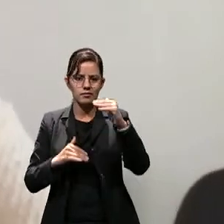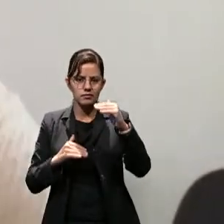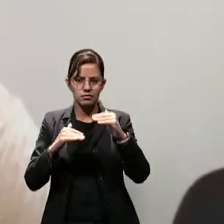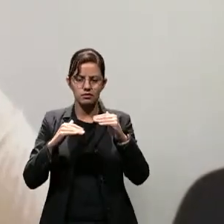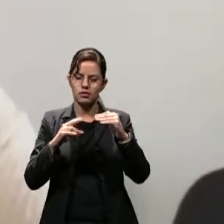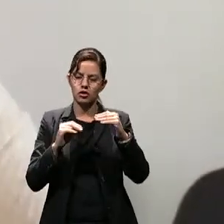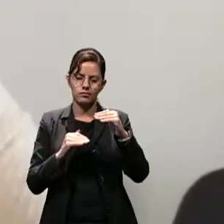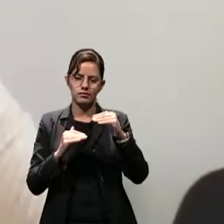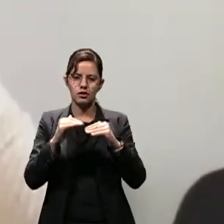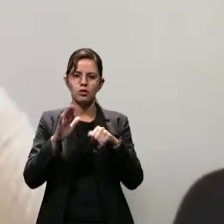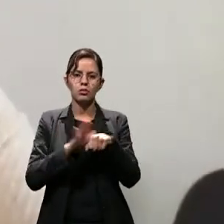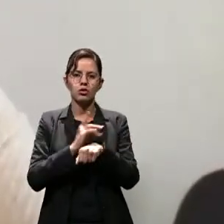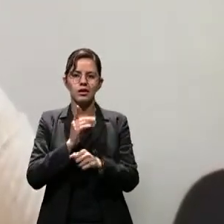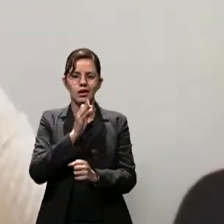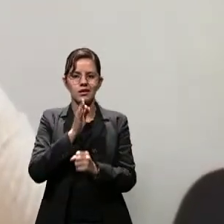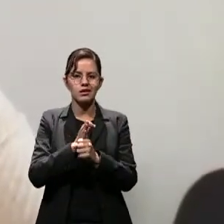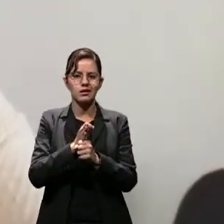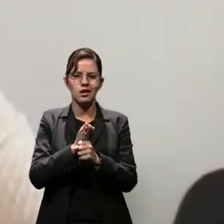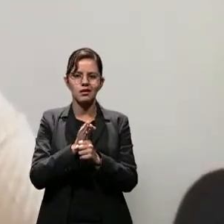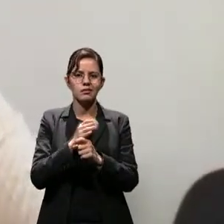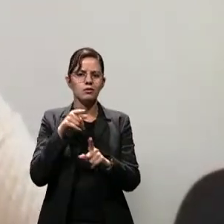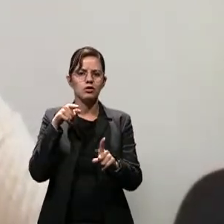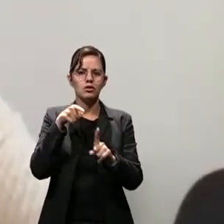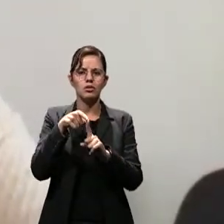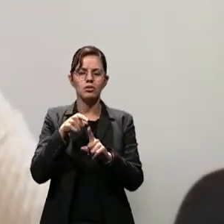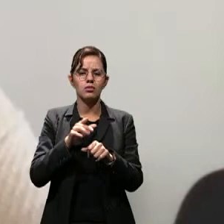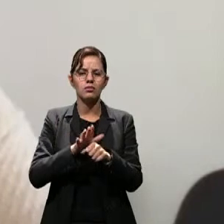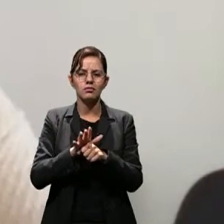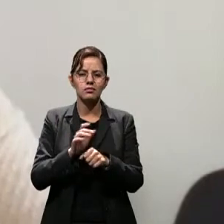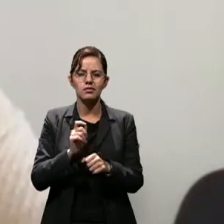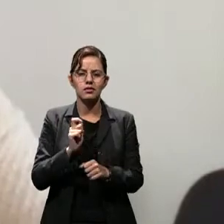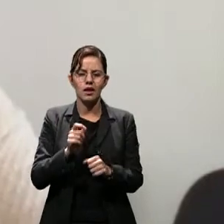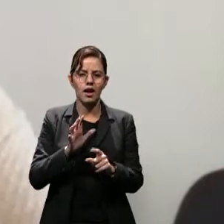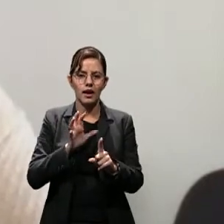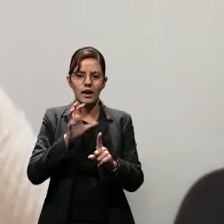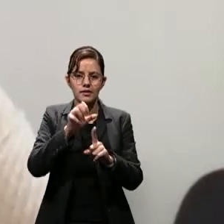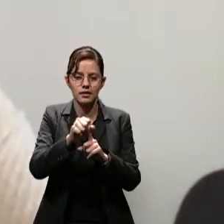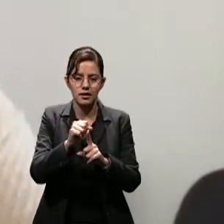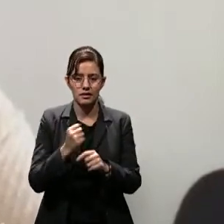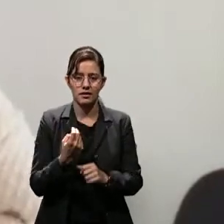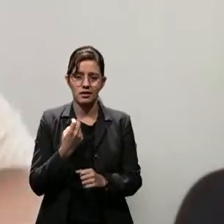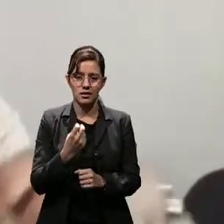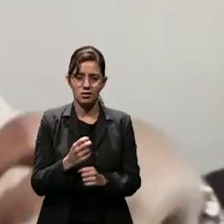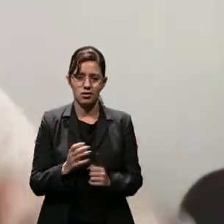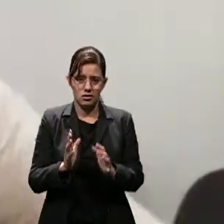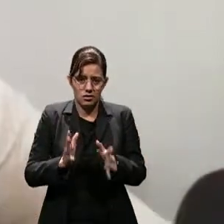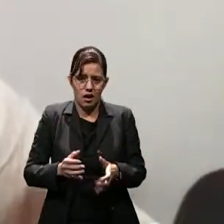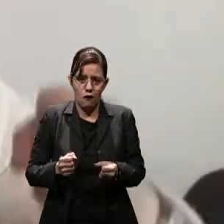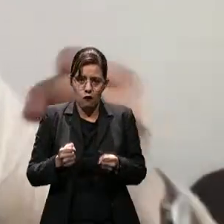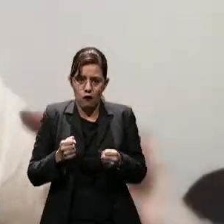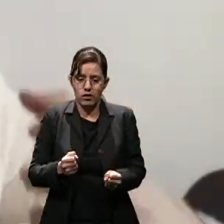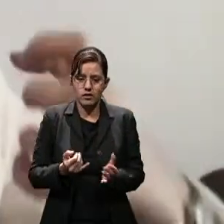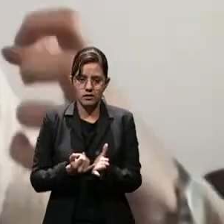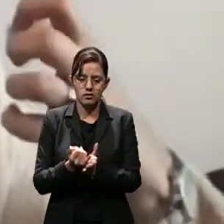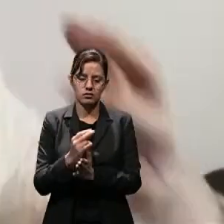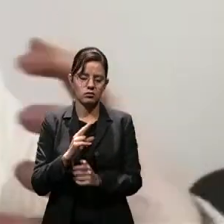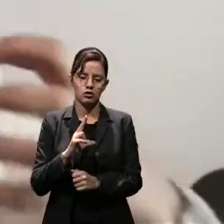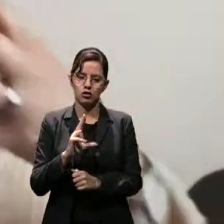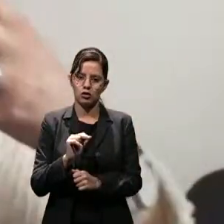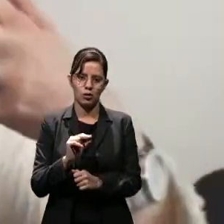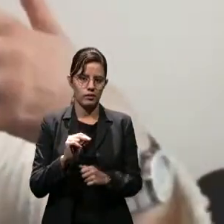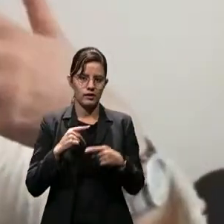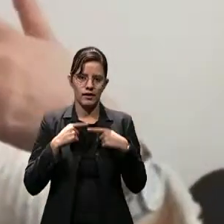fields, because what we are building in politics is very fragile right now, and it's not going to